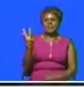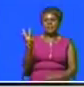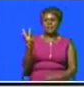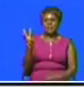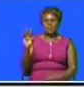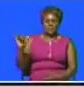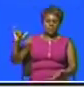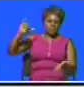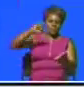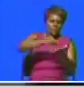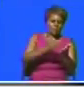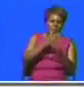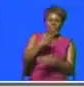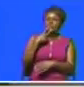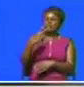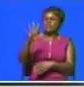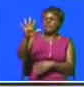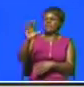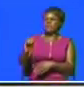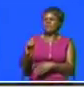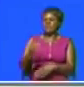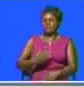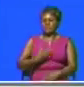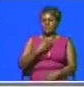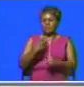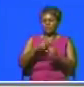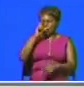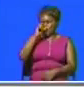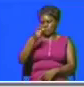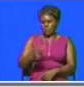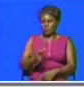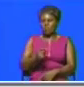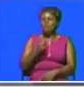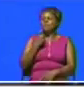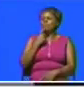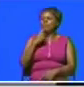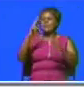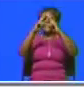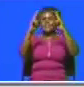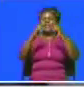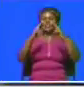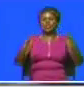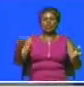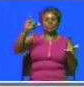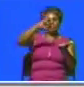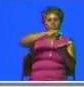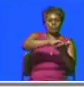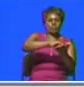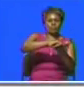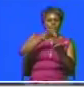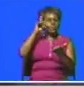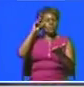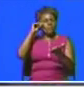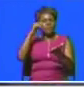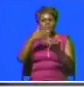a plane carrying more than 250 tourists from Italy touched down at the Moi International Airport here in Mombasa, symbolic of